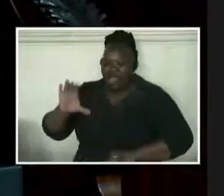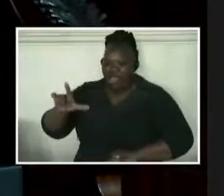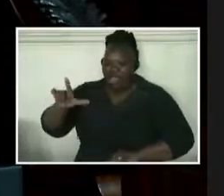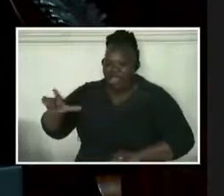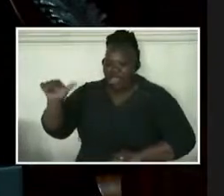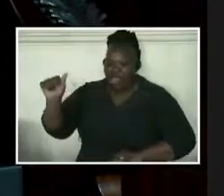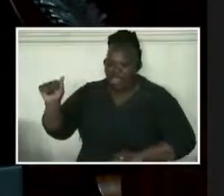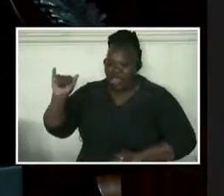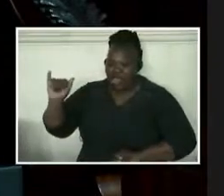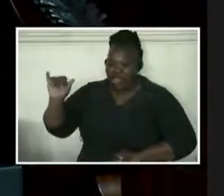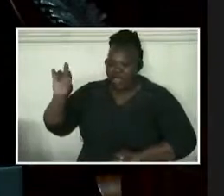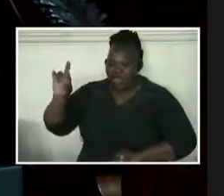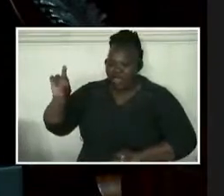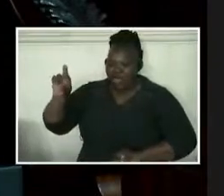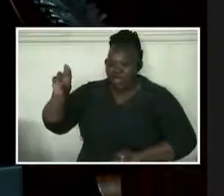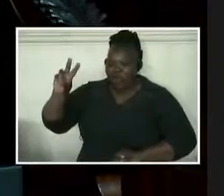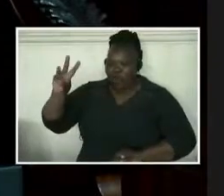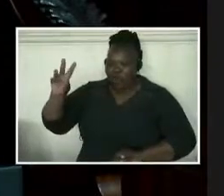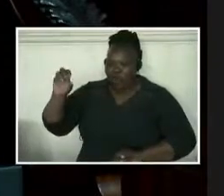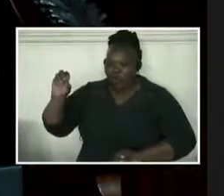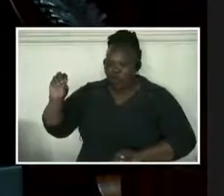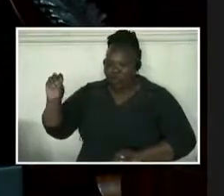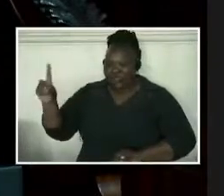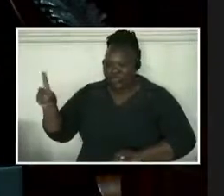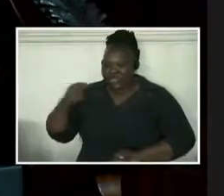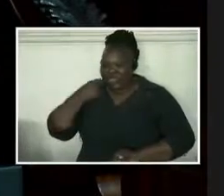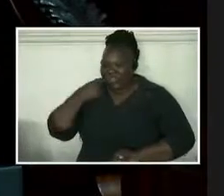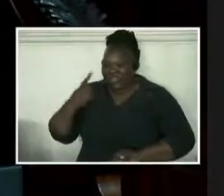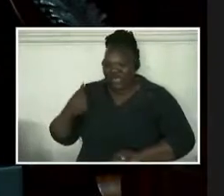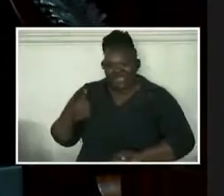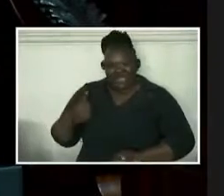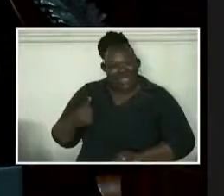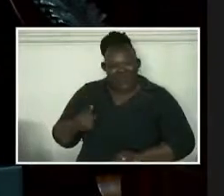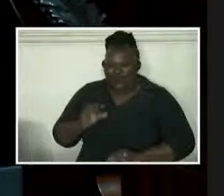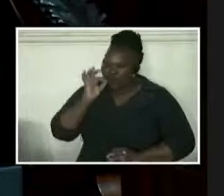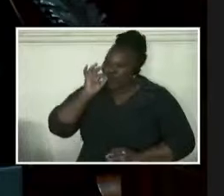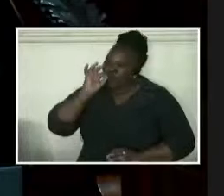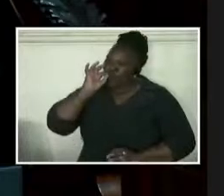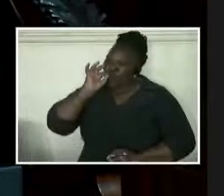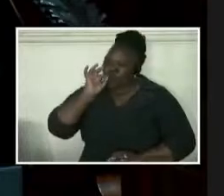is really a private facility what even um